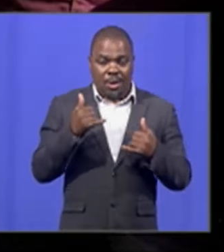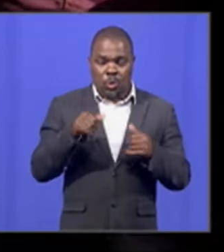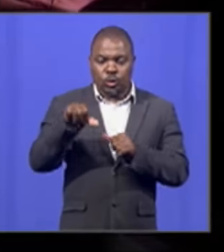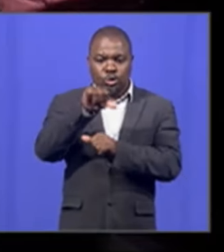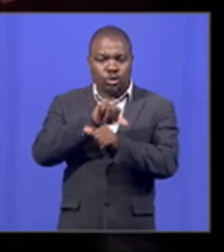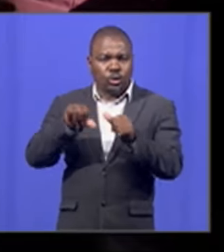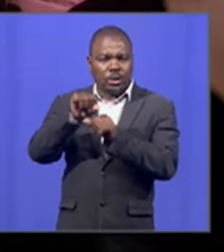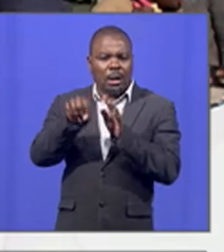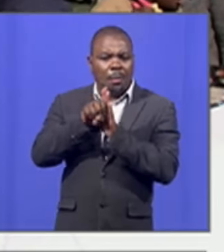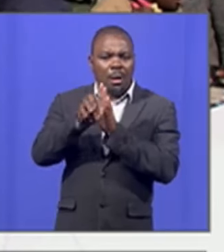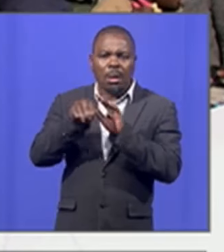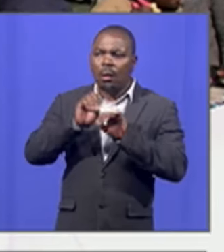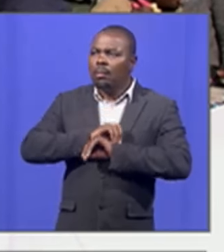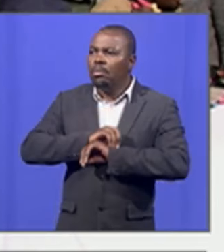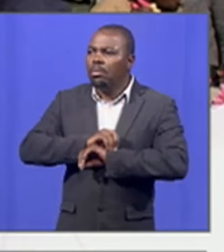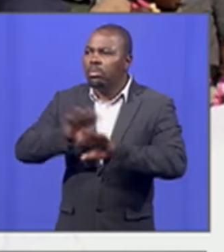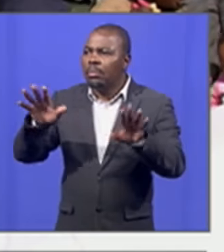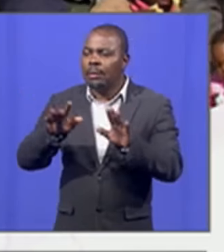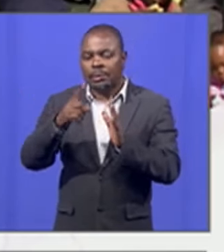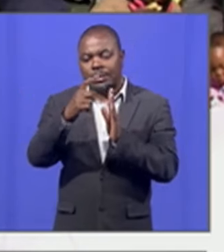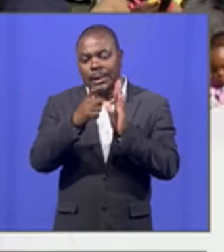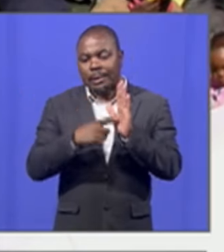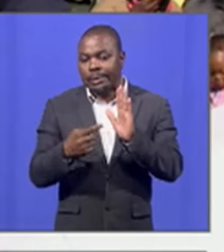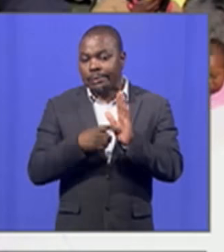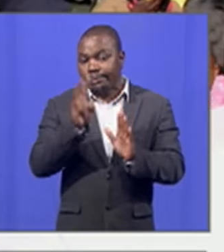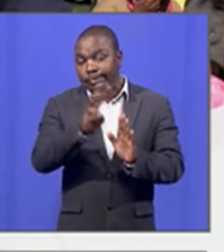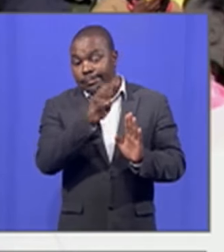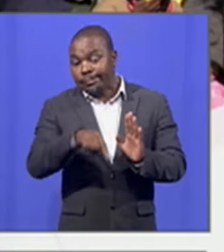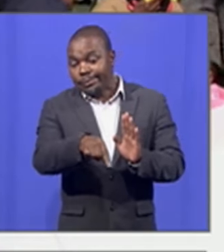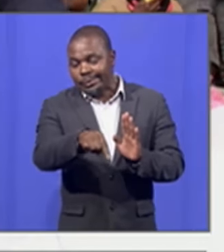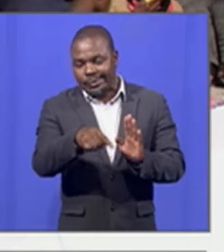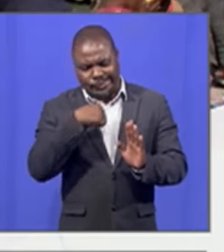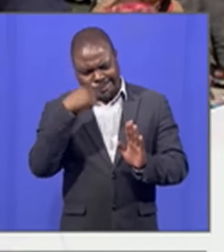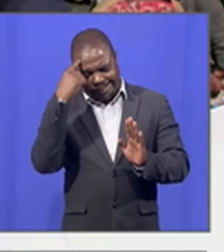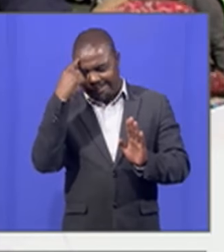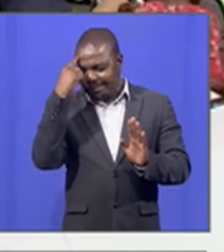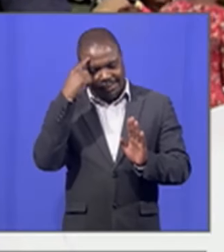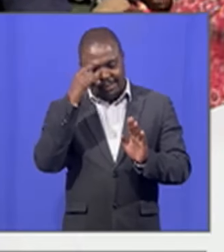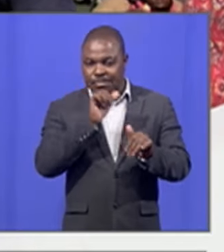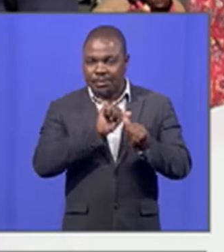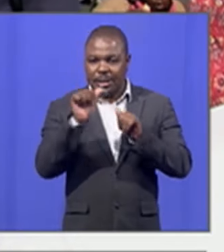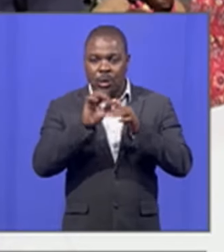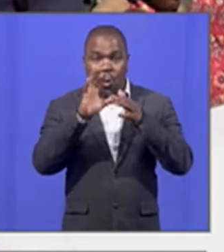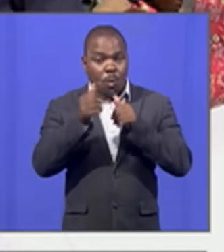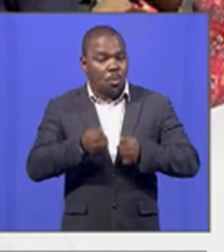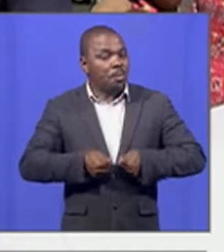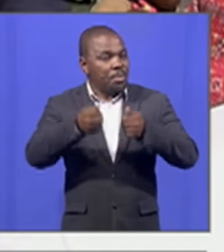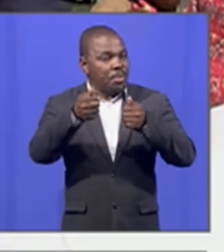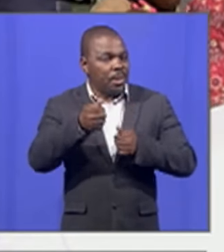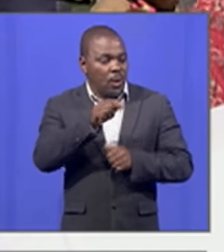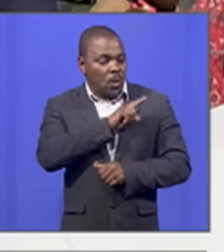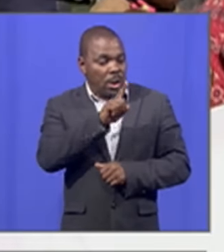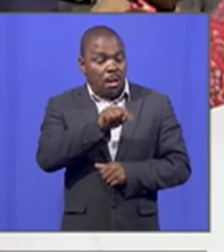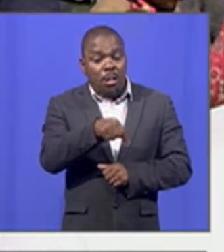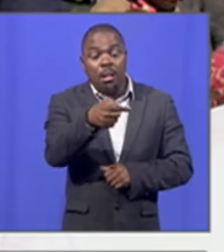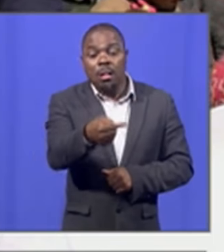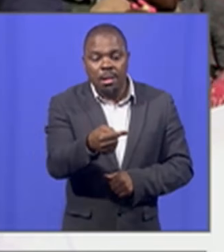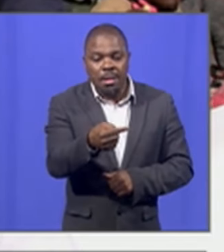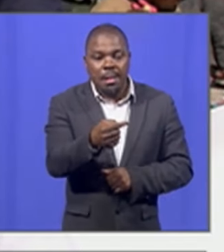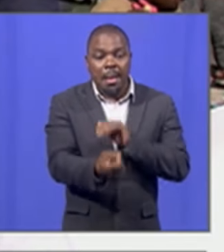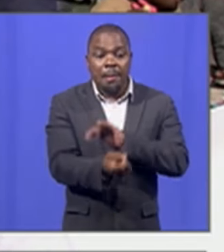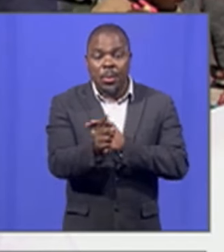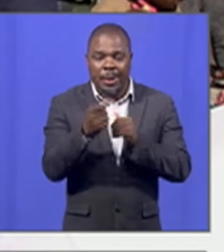media and the deadline that have been given, we thought no, we should go back home because we don't know what will happen from today